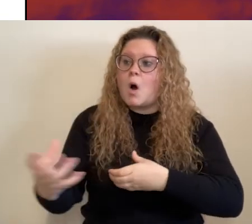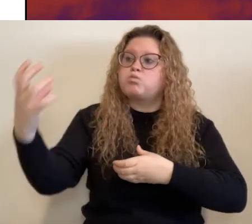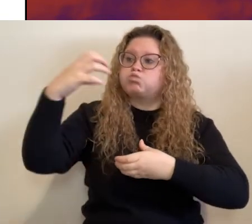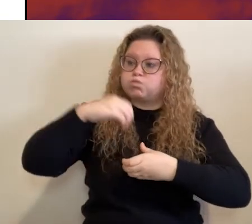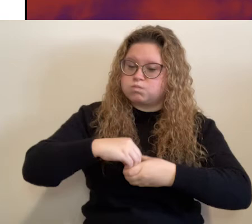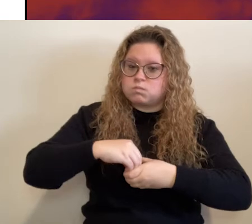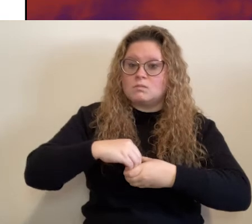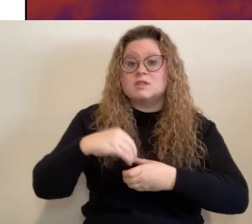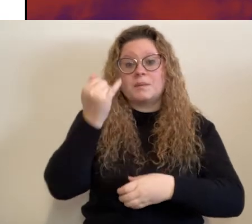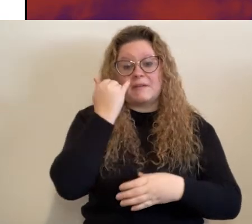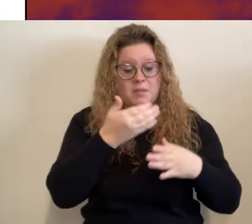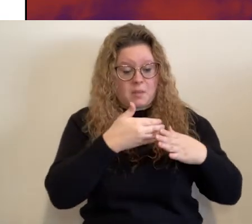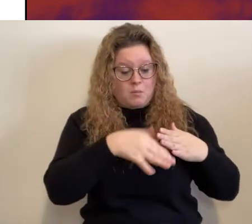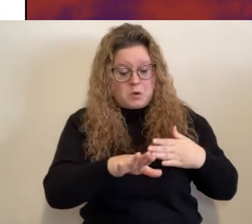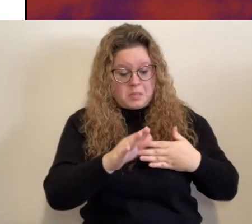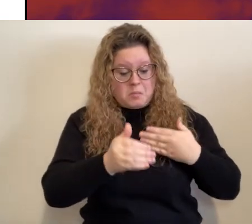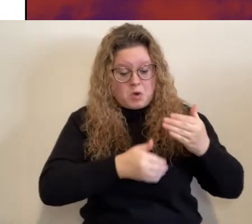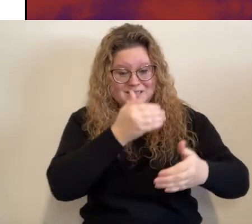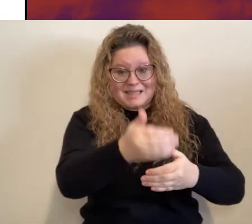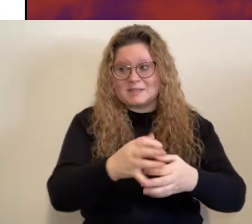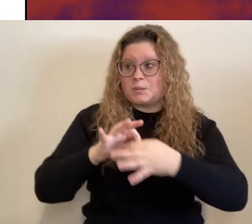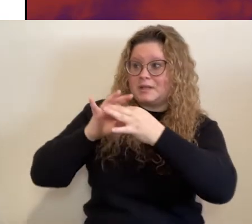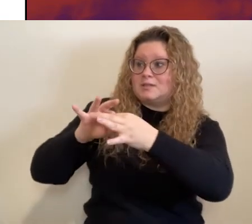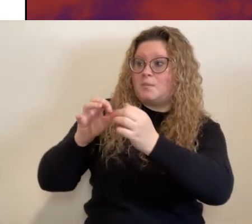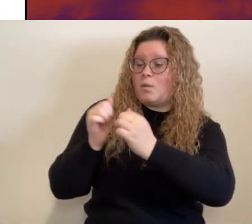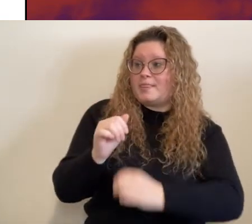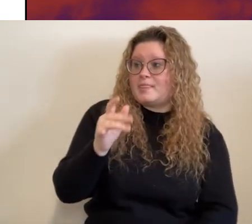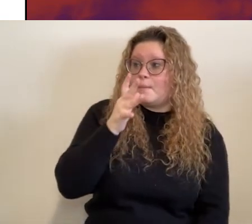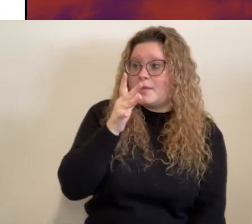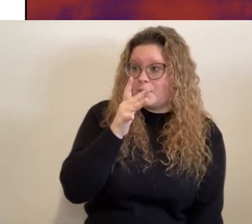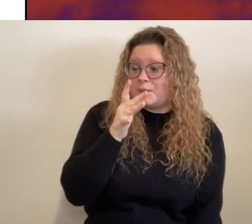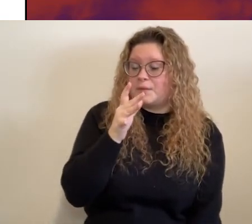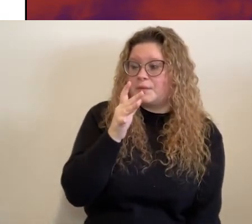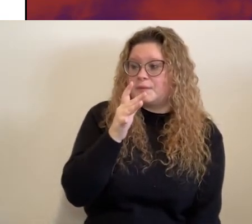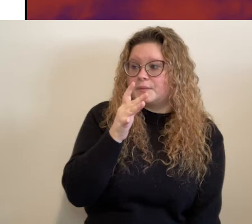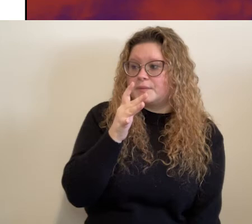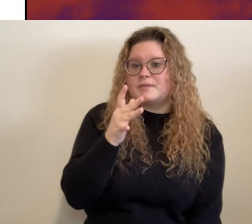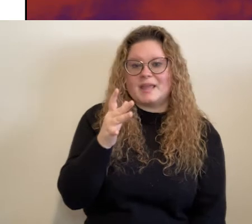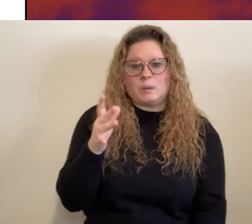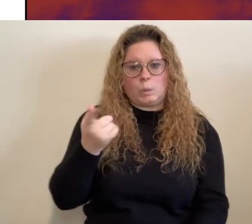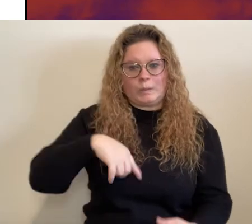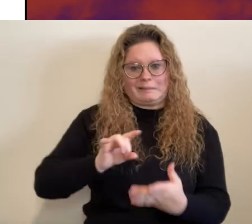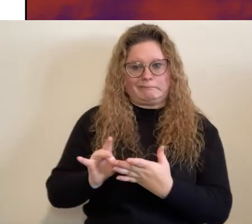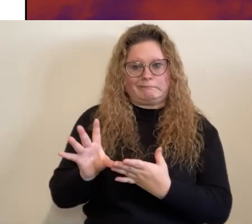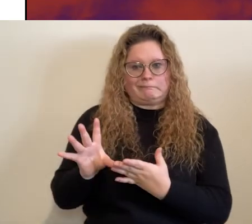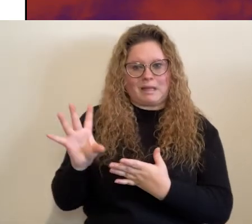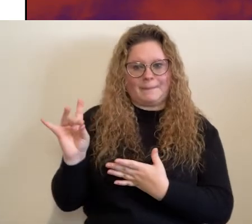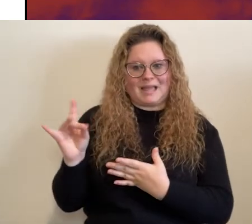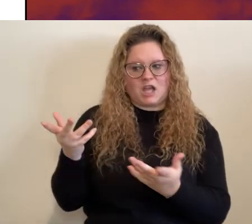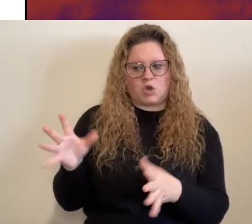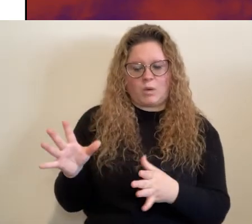the birthing process or relationship with the mother, then we reject the pink. We don't want anything to do with the